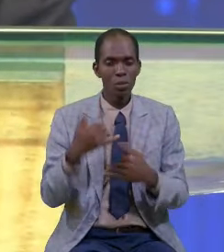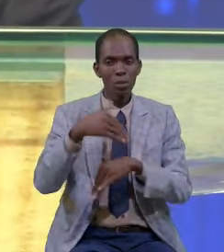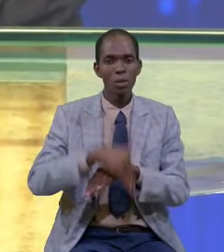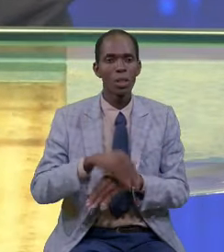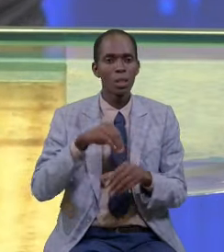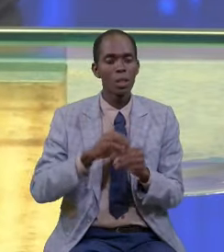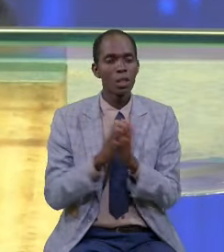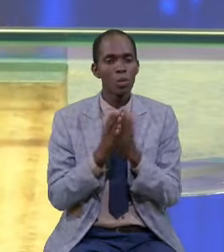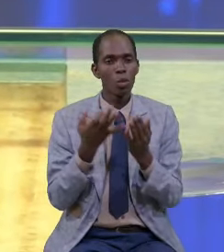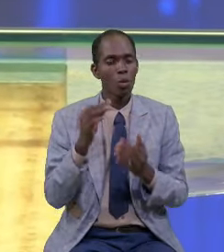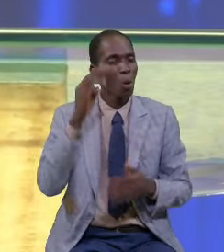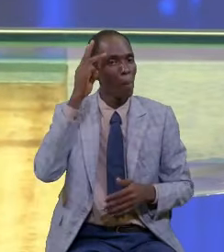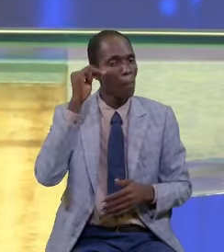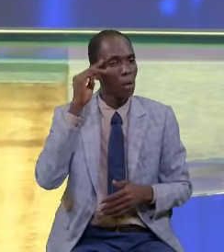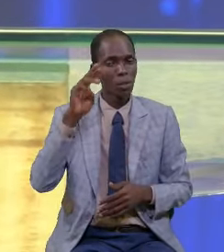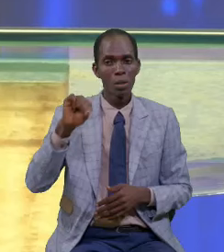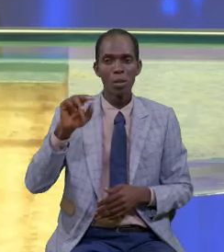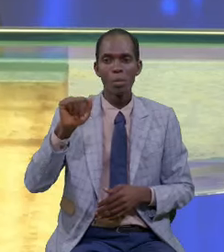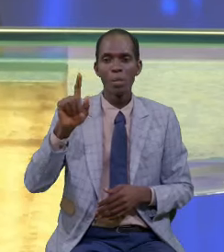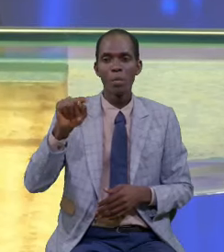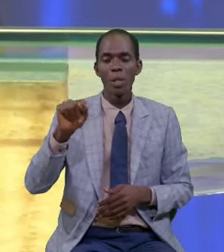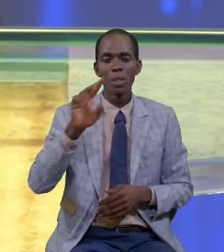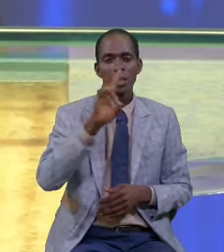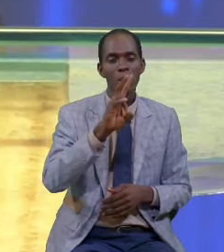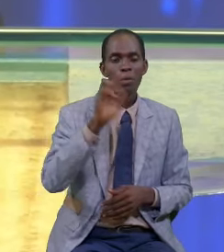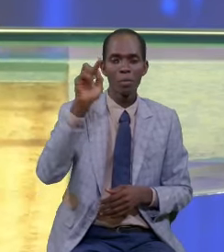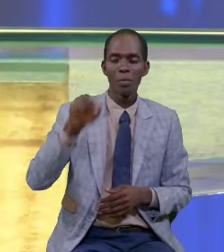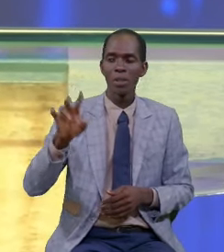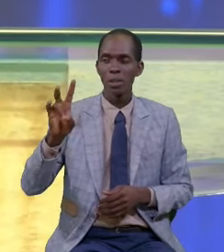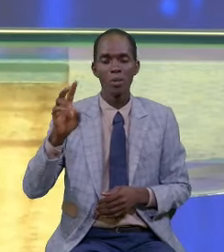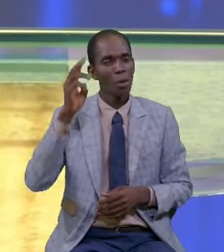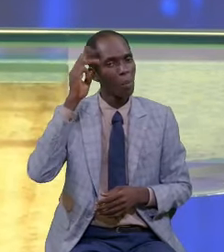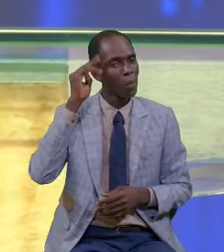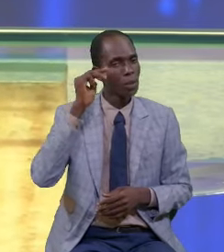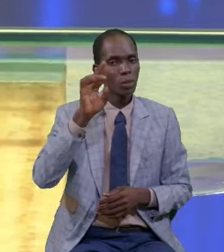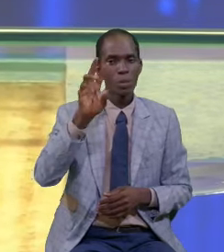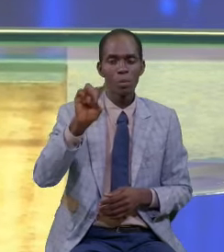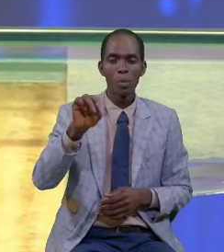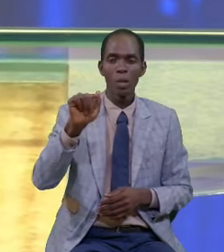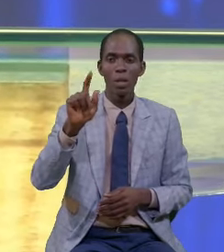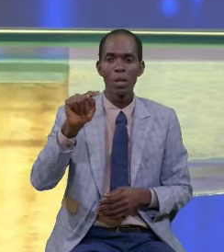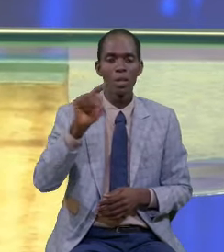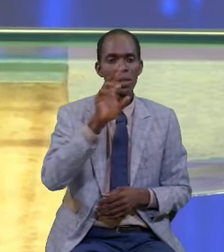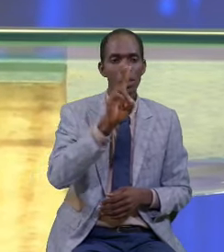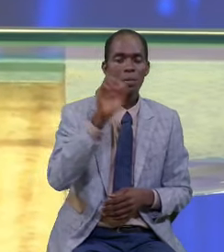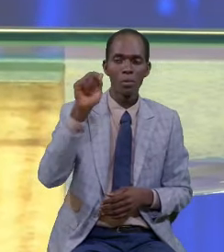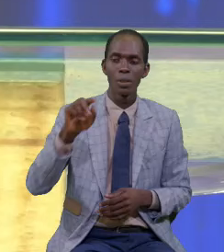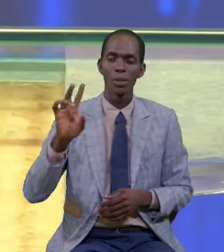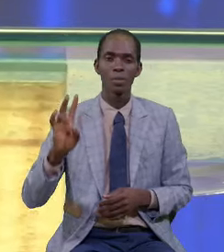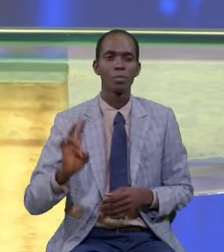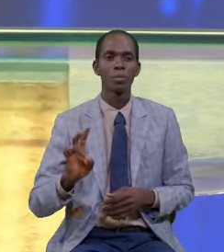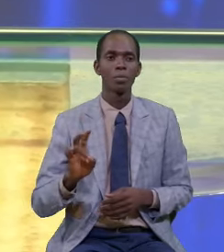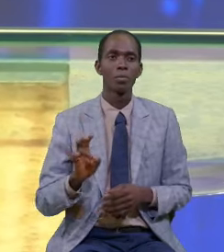chapter 7. Reading from verse 7. Matthew chapter 7. We're looking at verse 7.